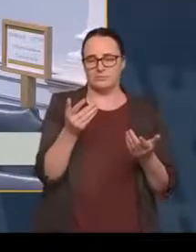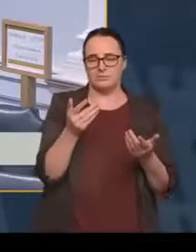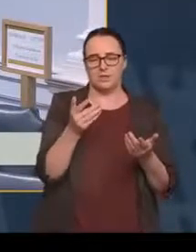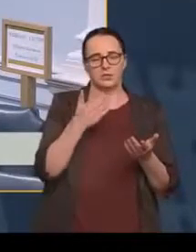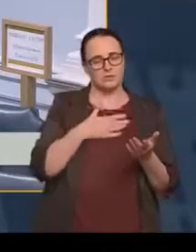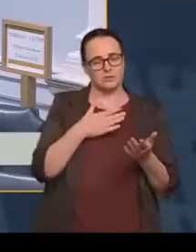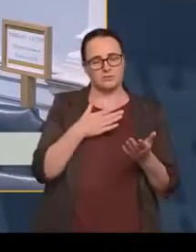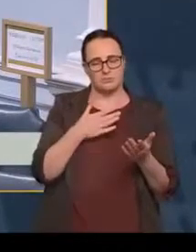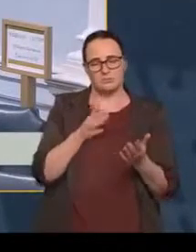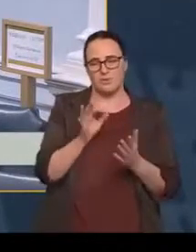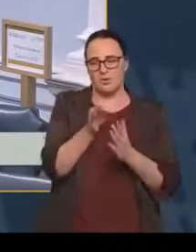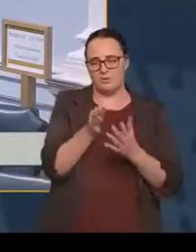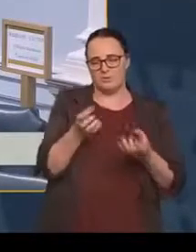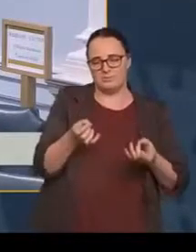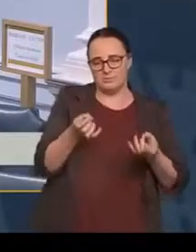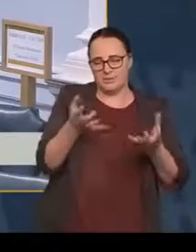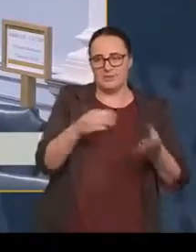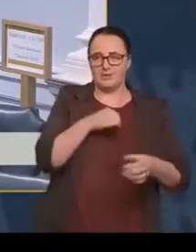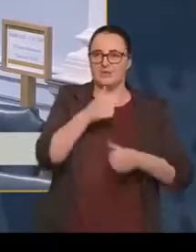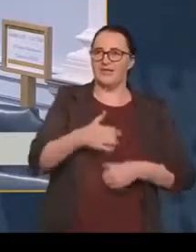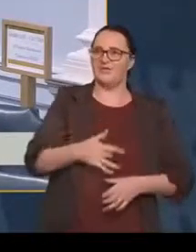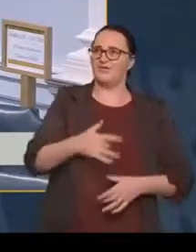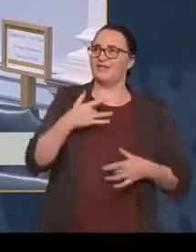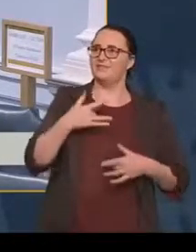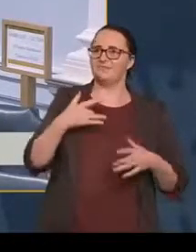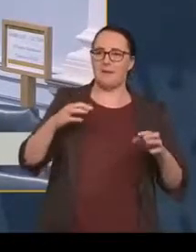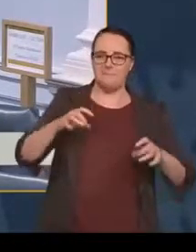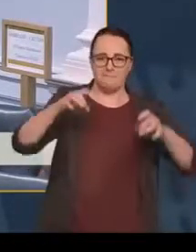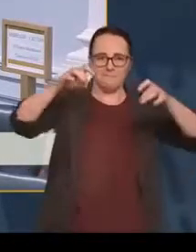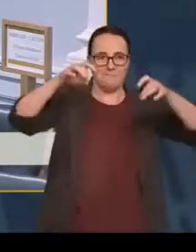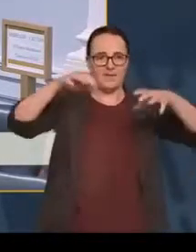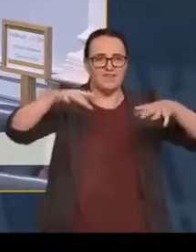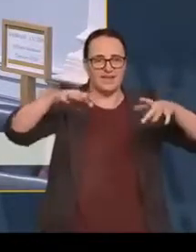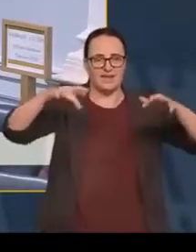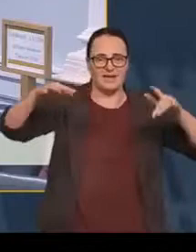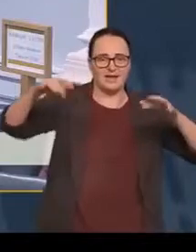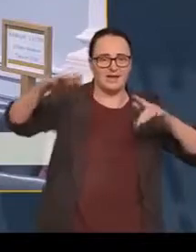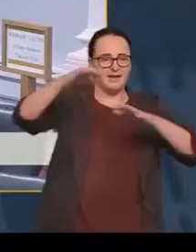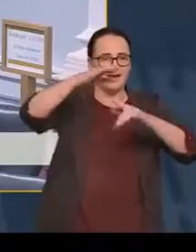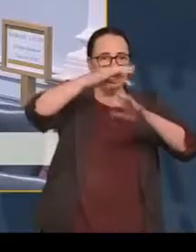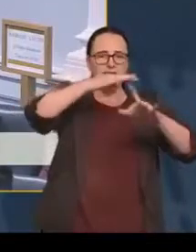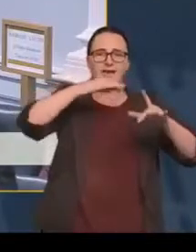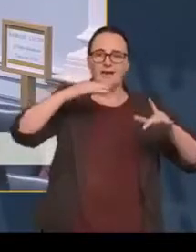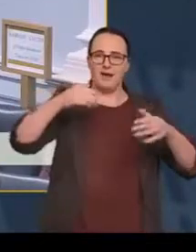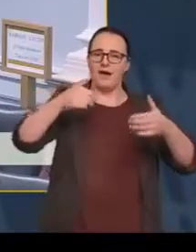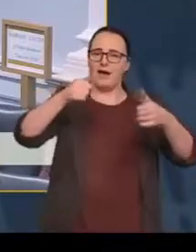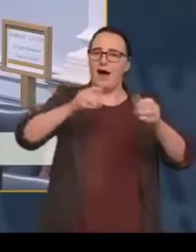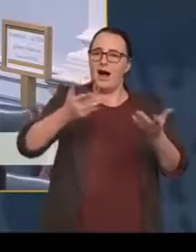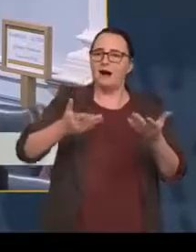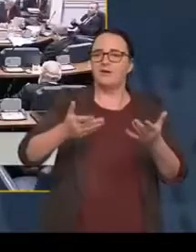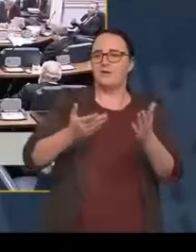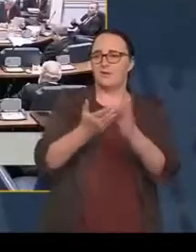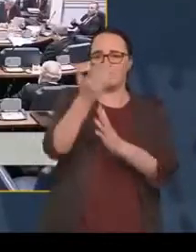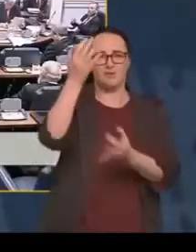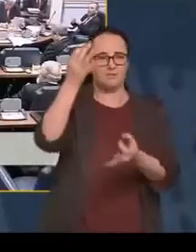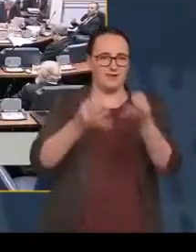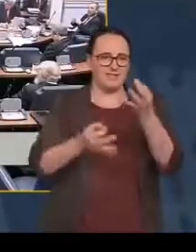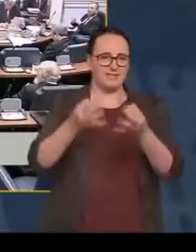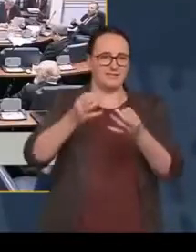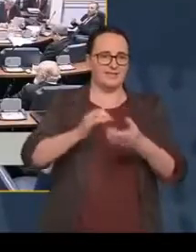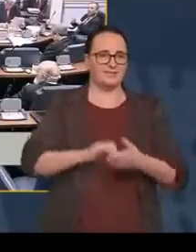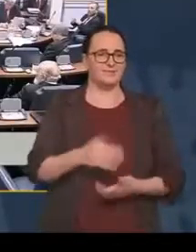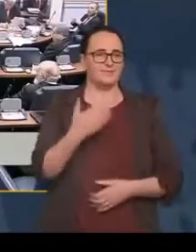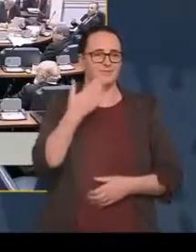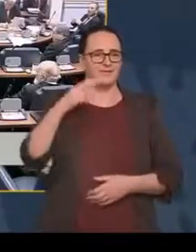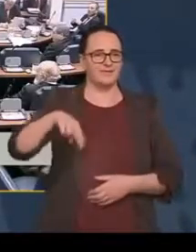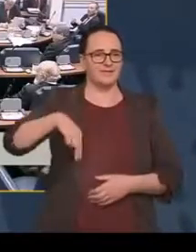and just to make that point again, that today I think all of us feel that just a little bit of magic that politics can sometimes bring. Thank you, Senator